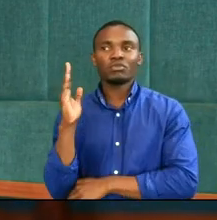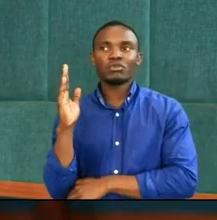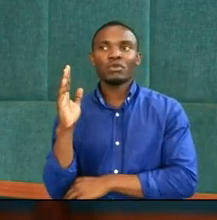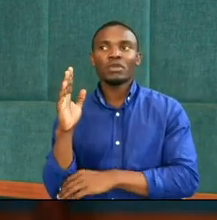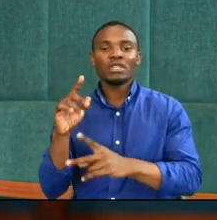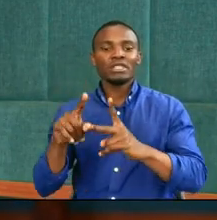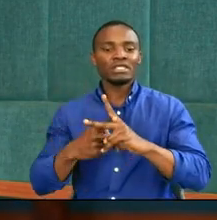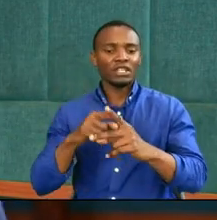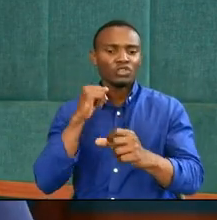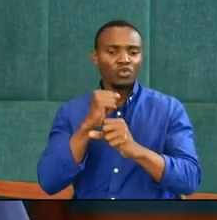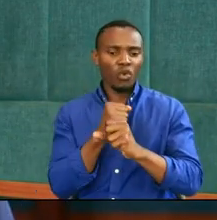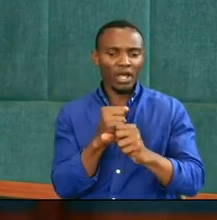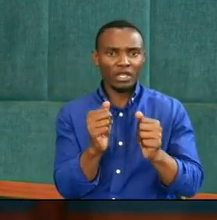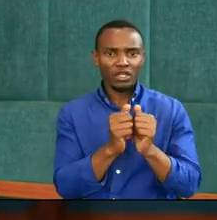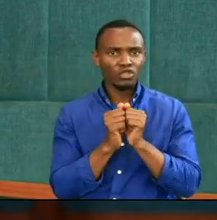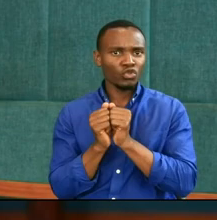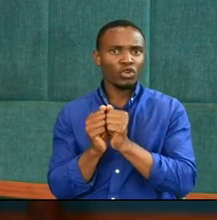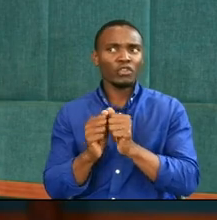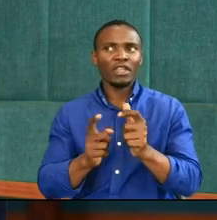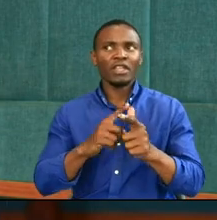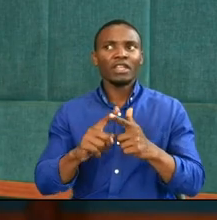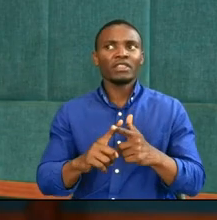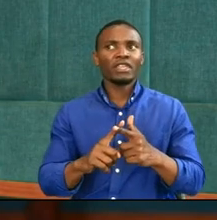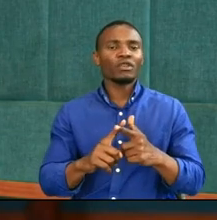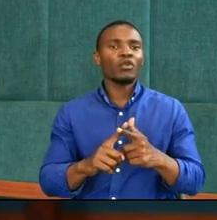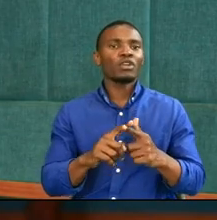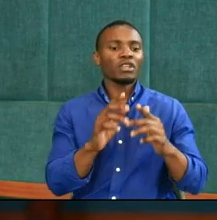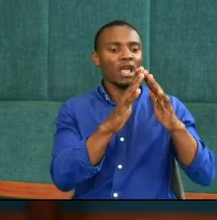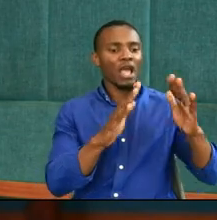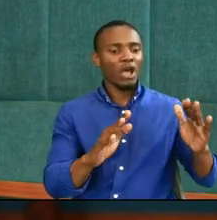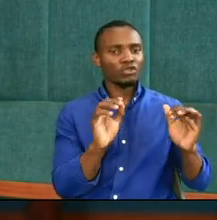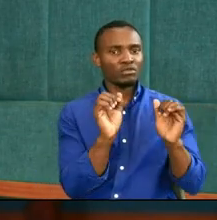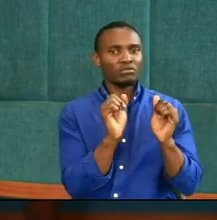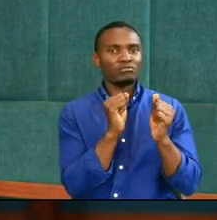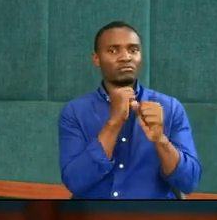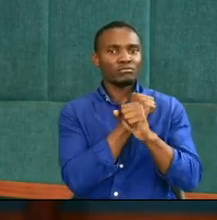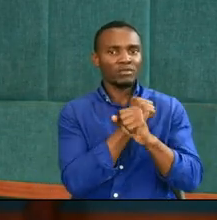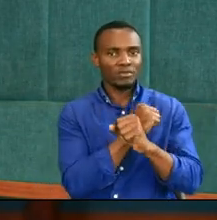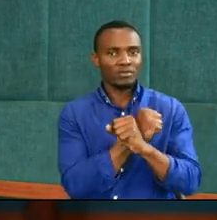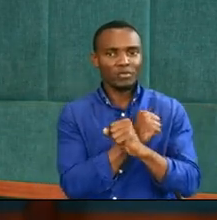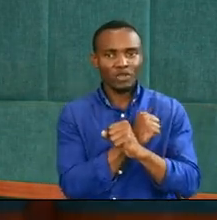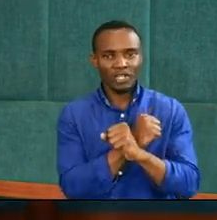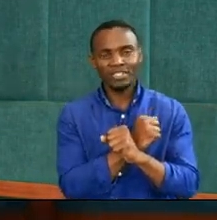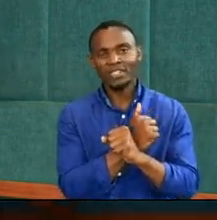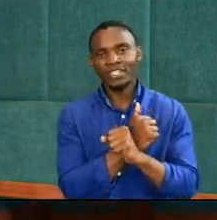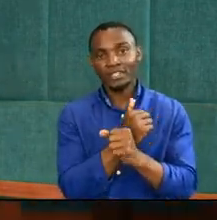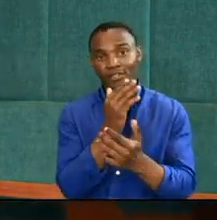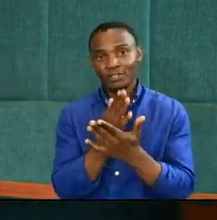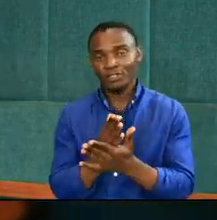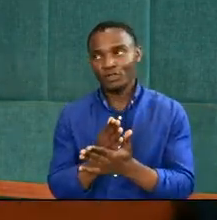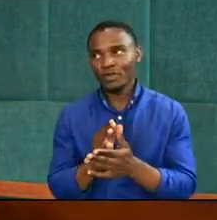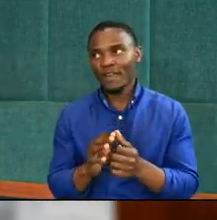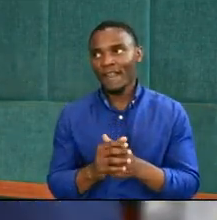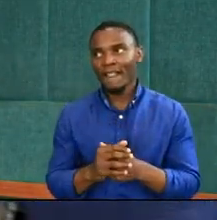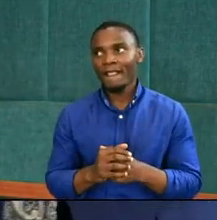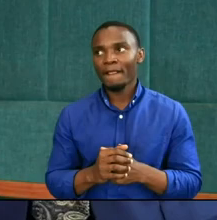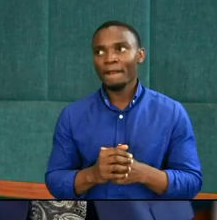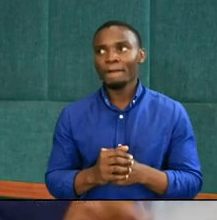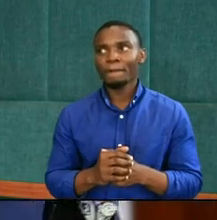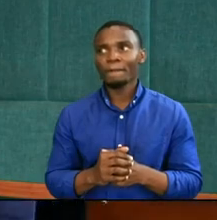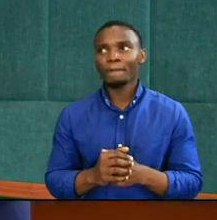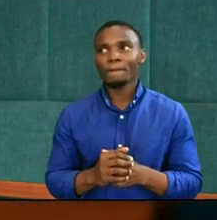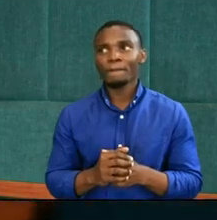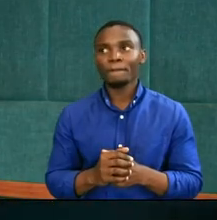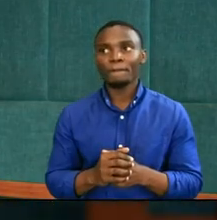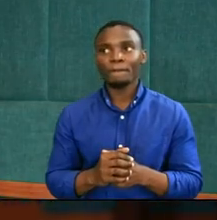work together, then there is some safety in the house. Does that make sense? Yeah. Hang on. So